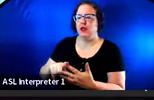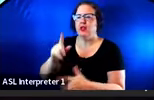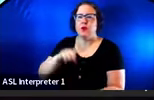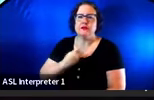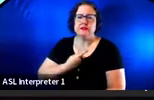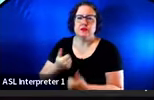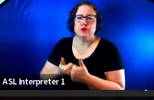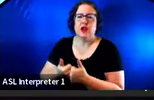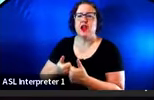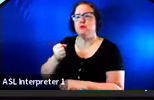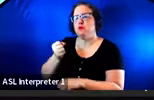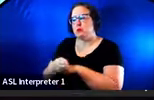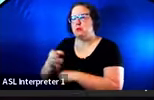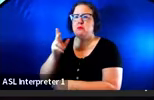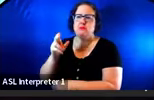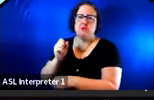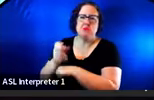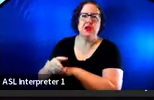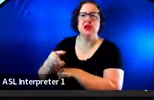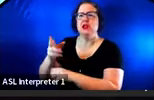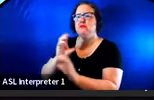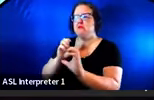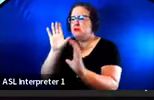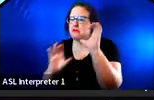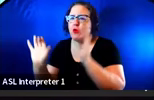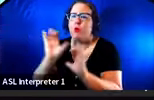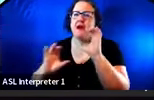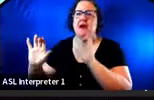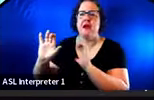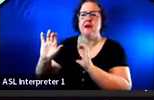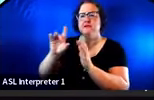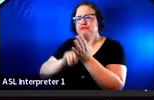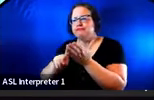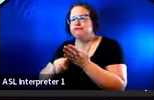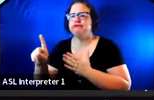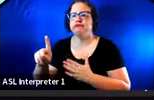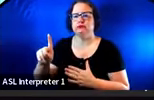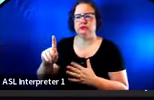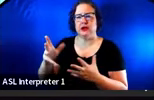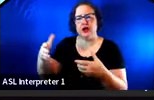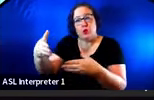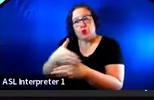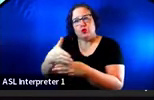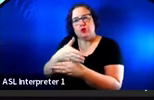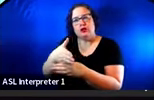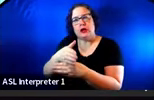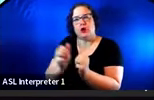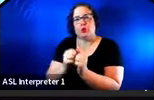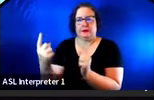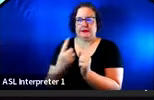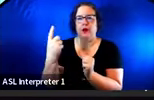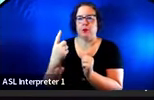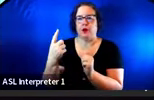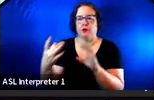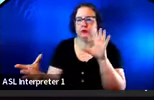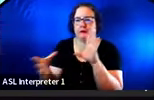quests, you explore this, you do that. Those, I would venture to guess that you probably want to share that with somebody. You want to